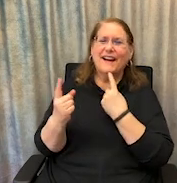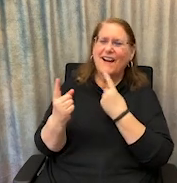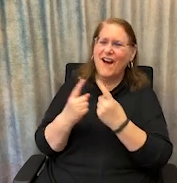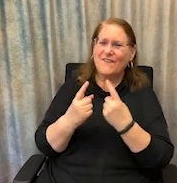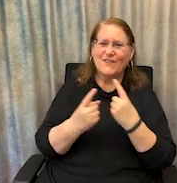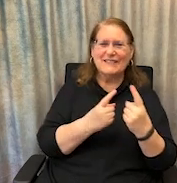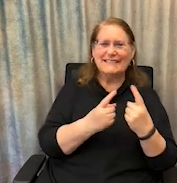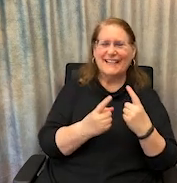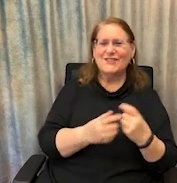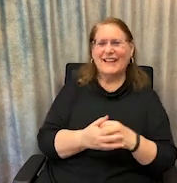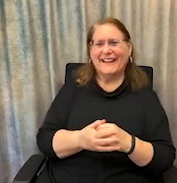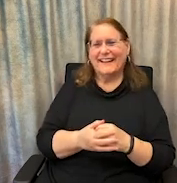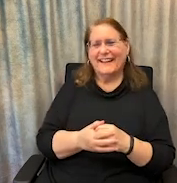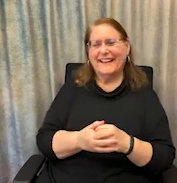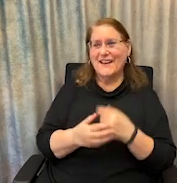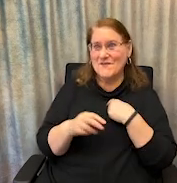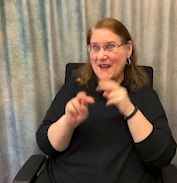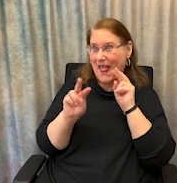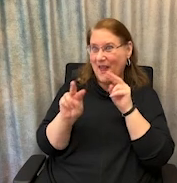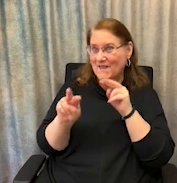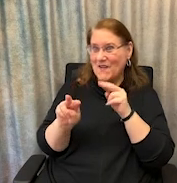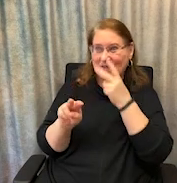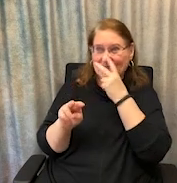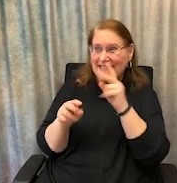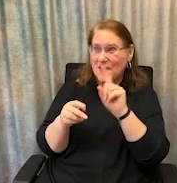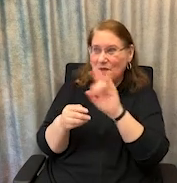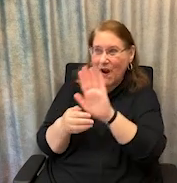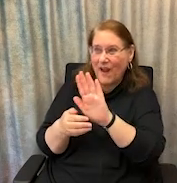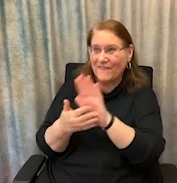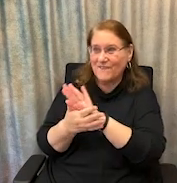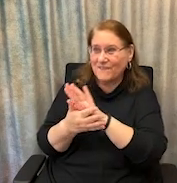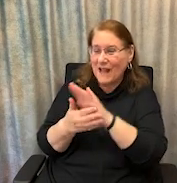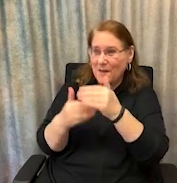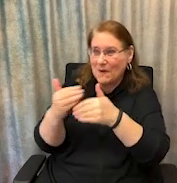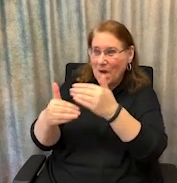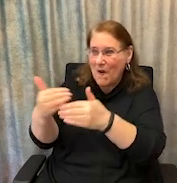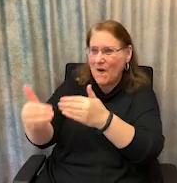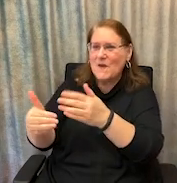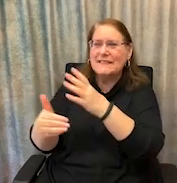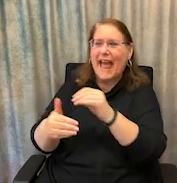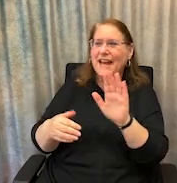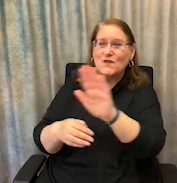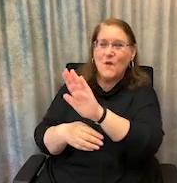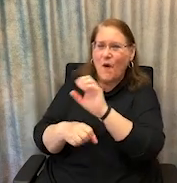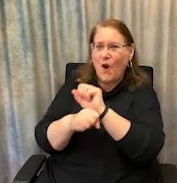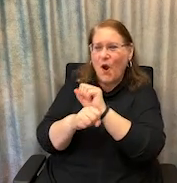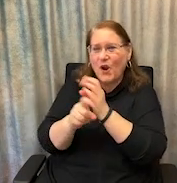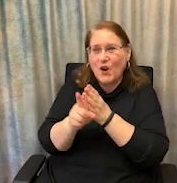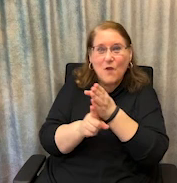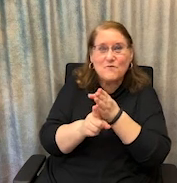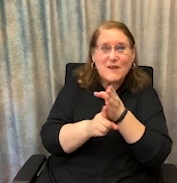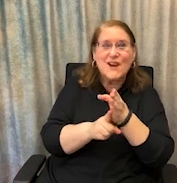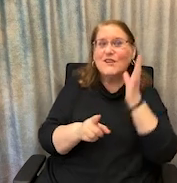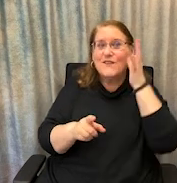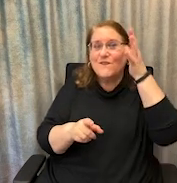conversation. We look forward to seeing where the film goes and where your careers